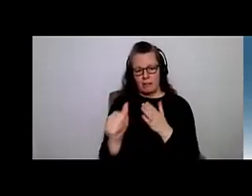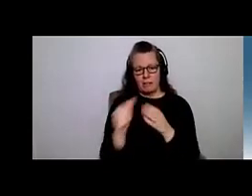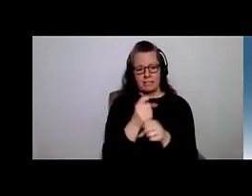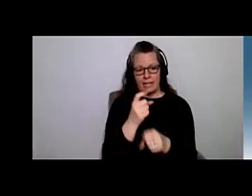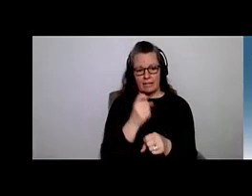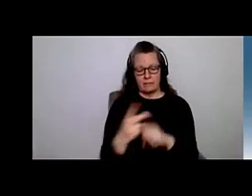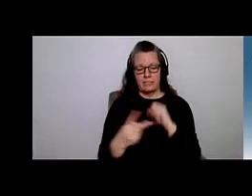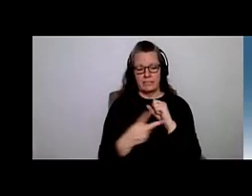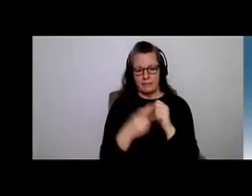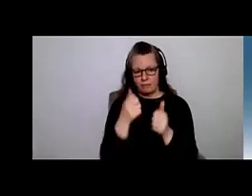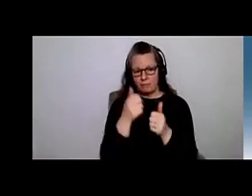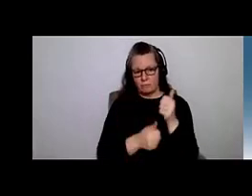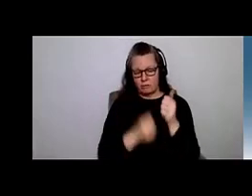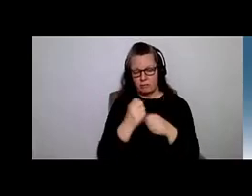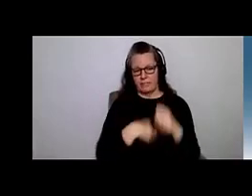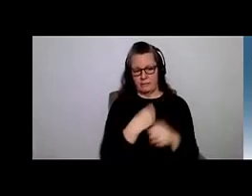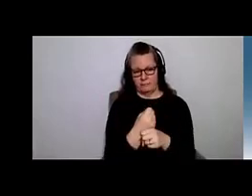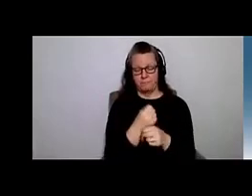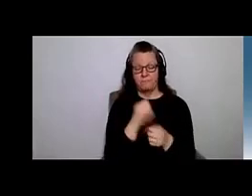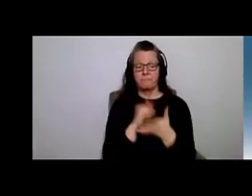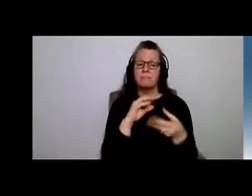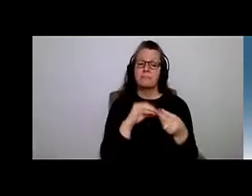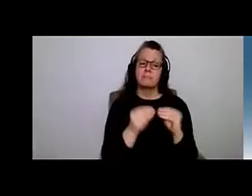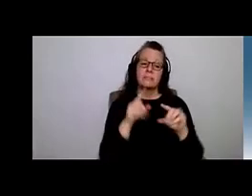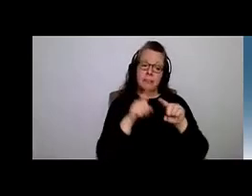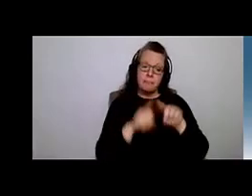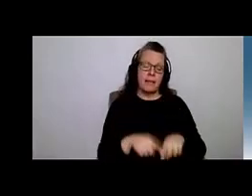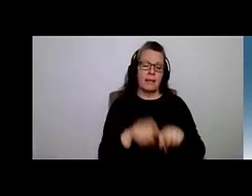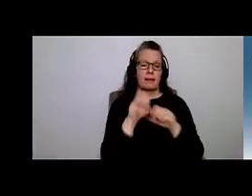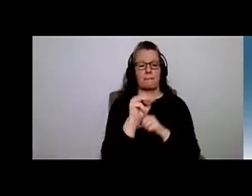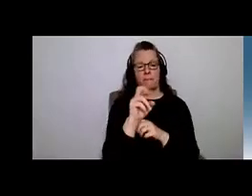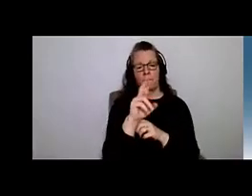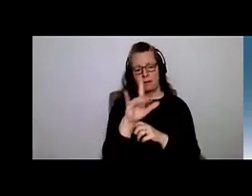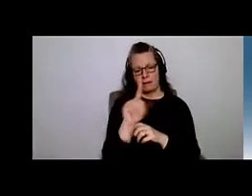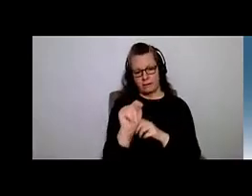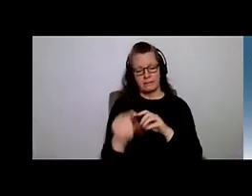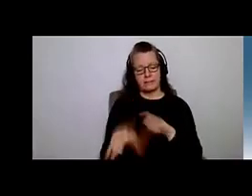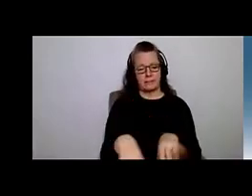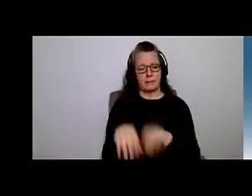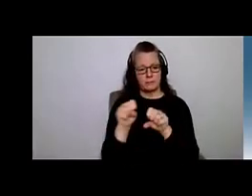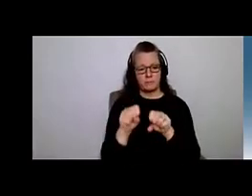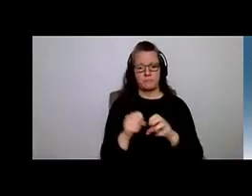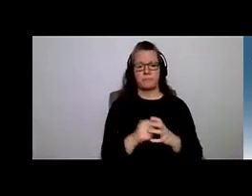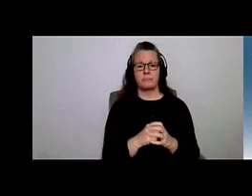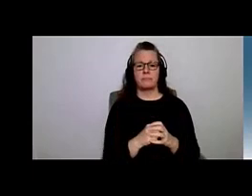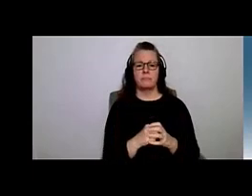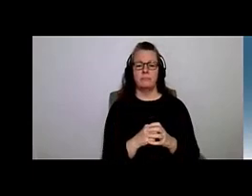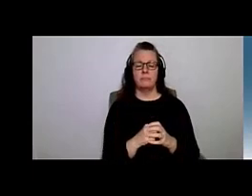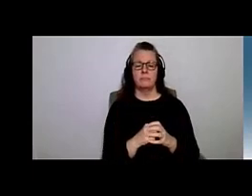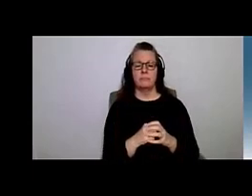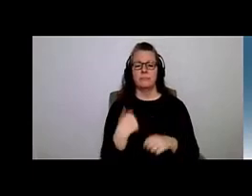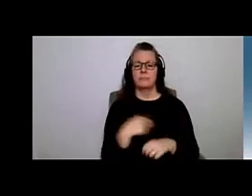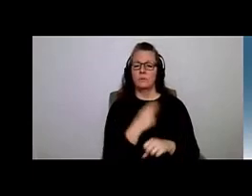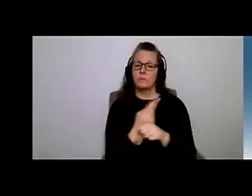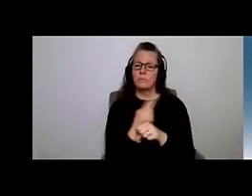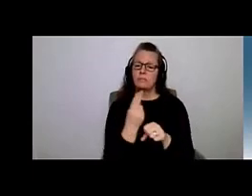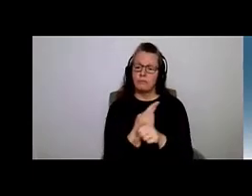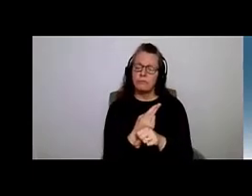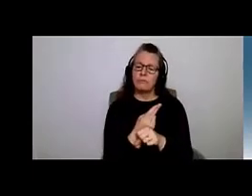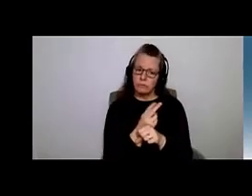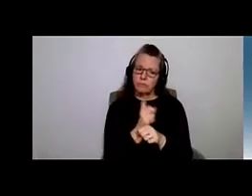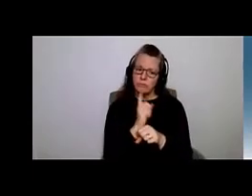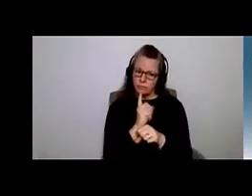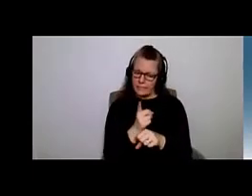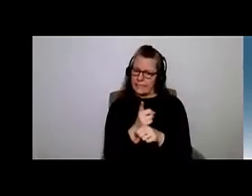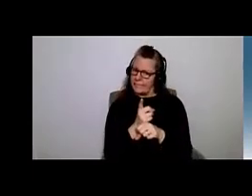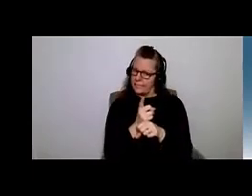year. And this number is dependent on market adoption. And we used a fairly conservative estimate